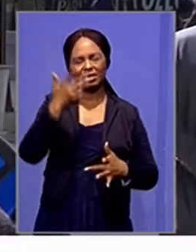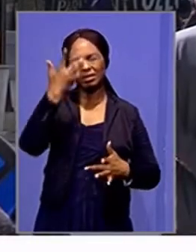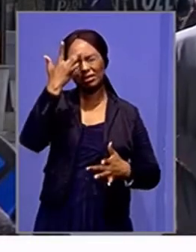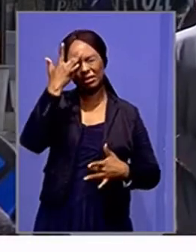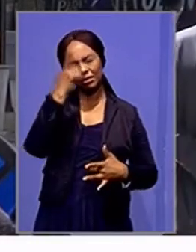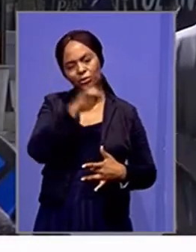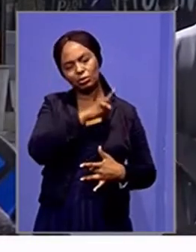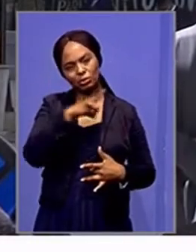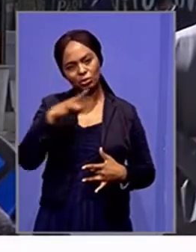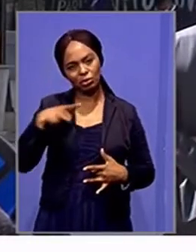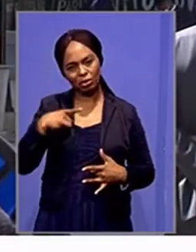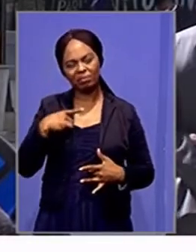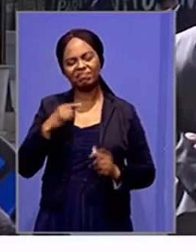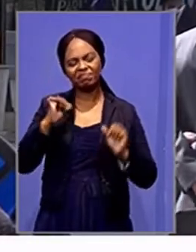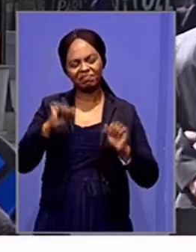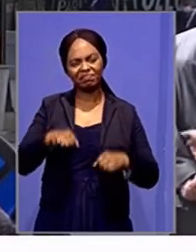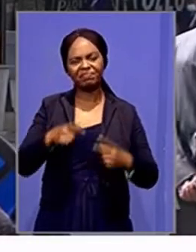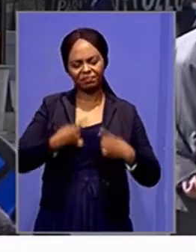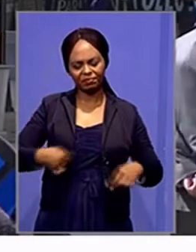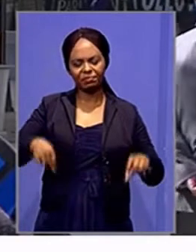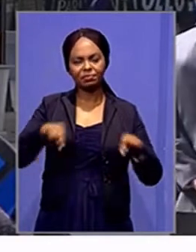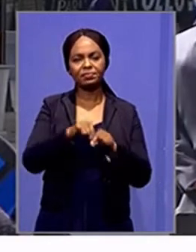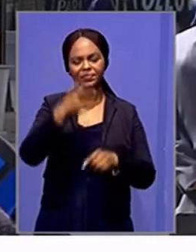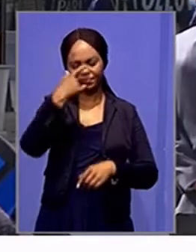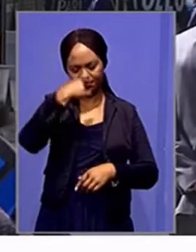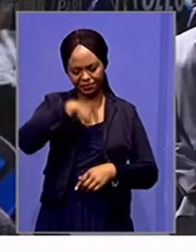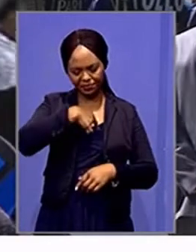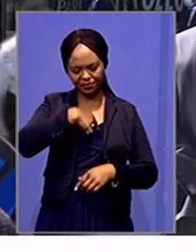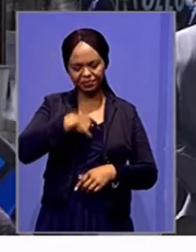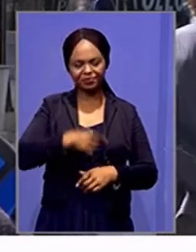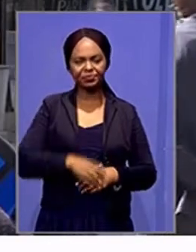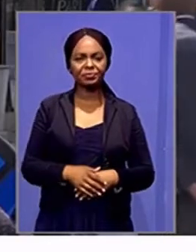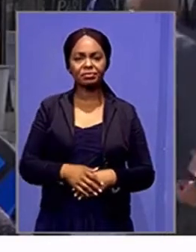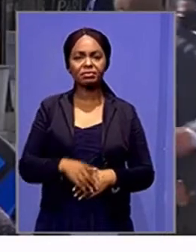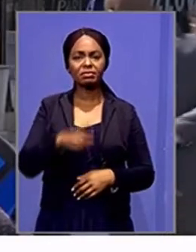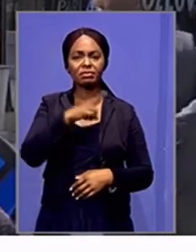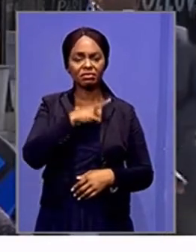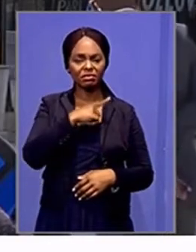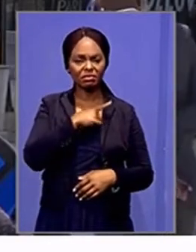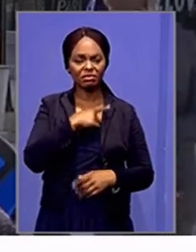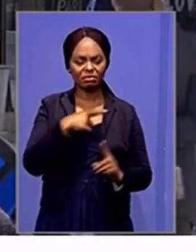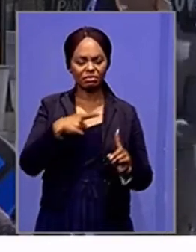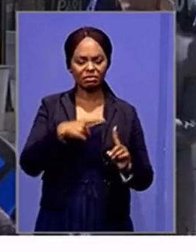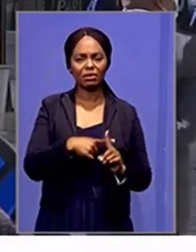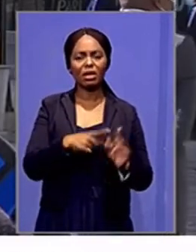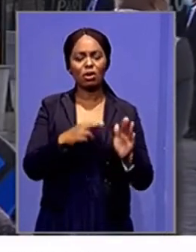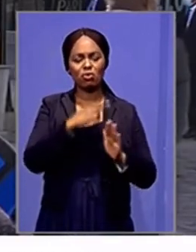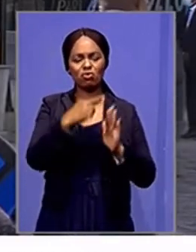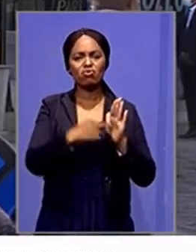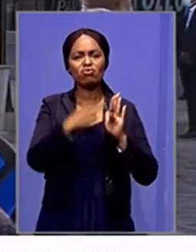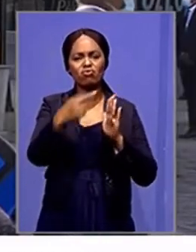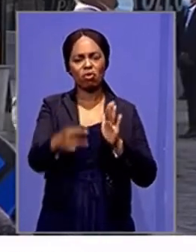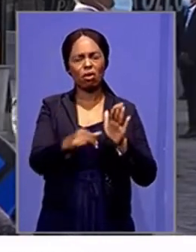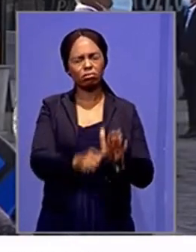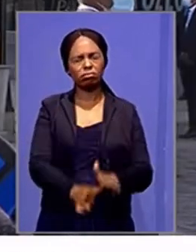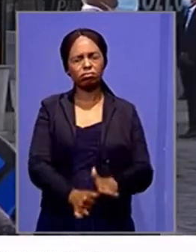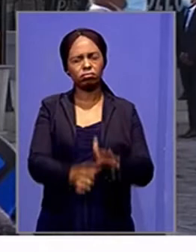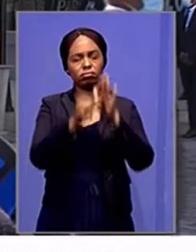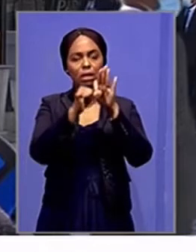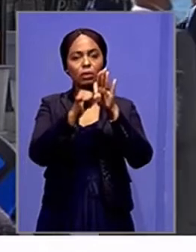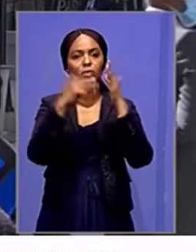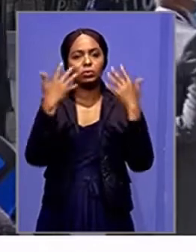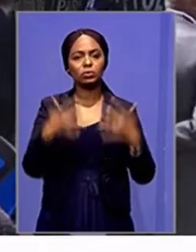It saddens us because he did play a key role in ushering